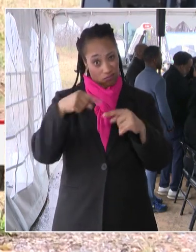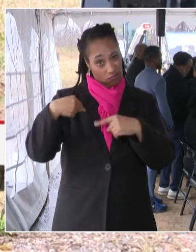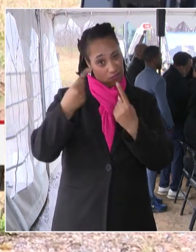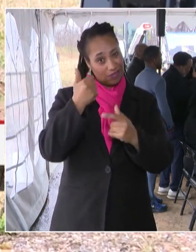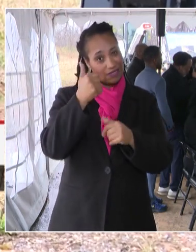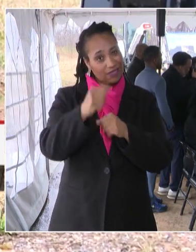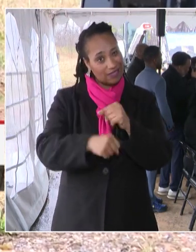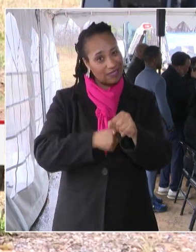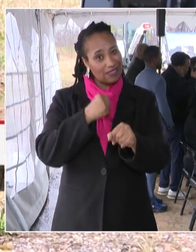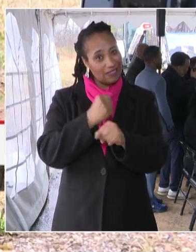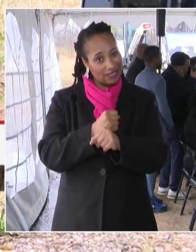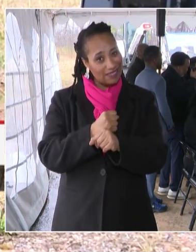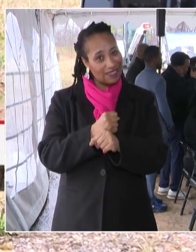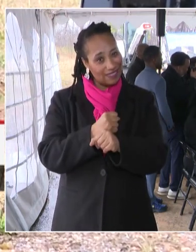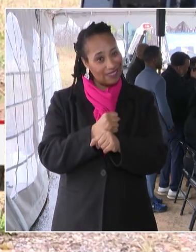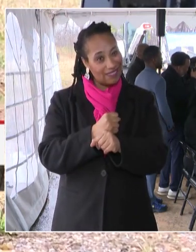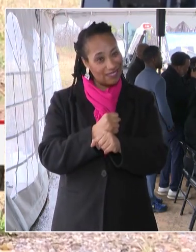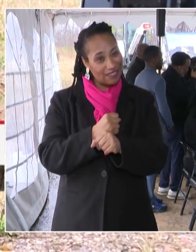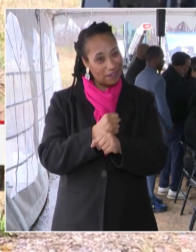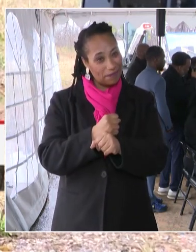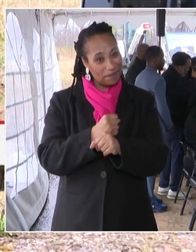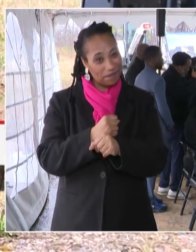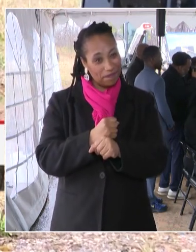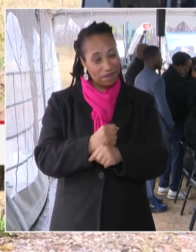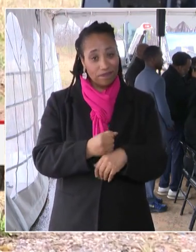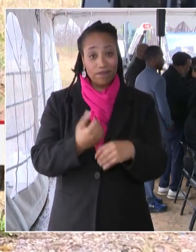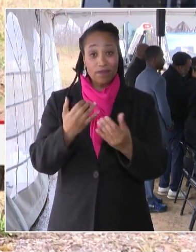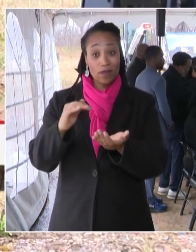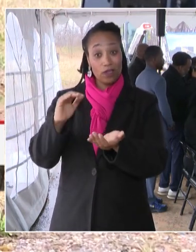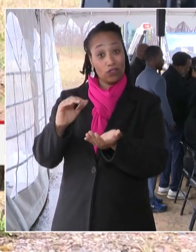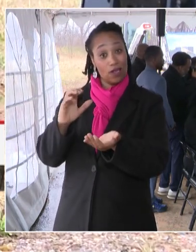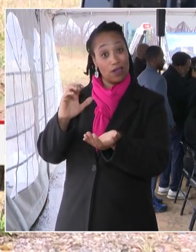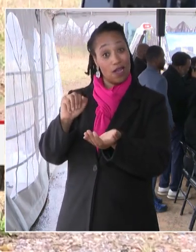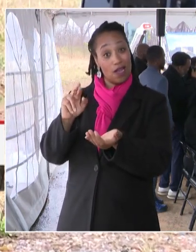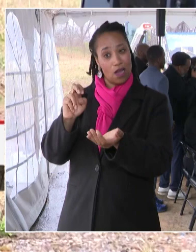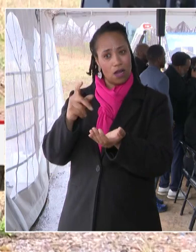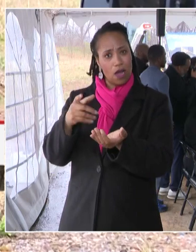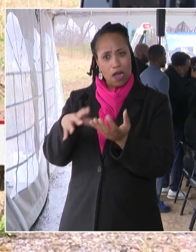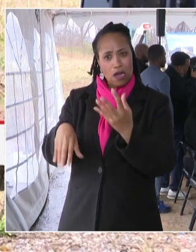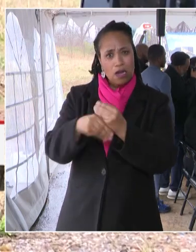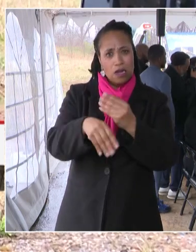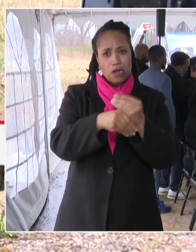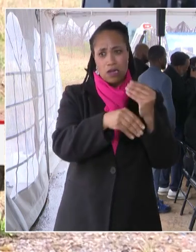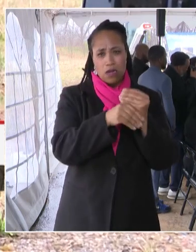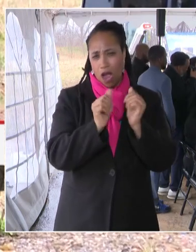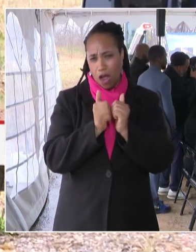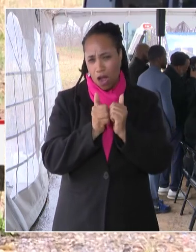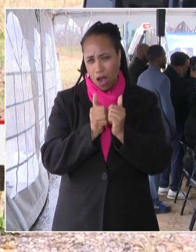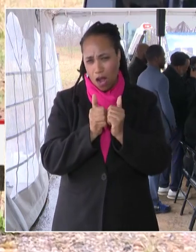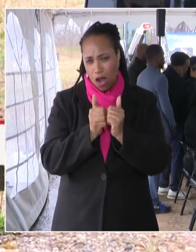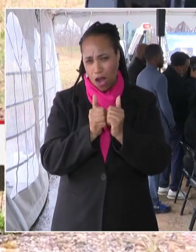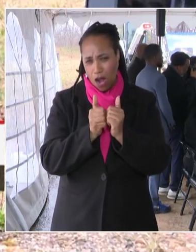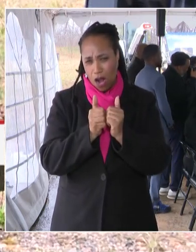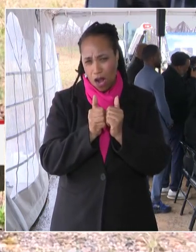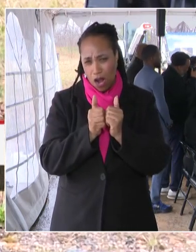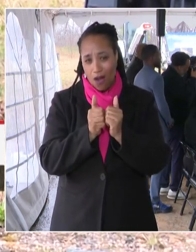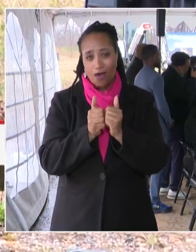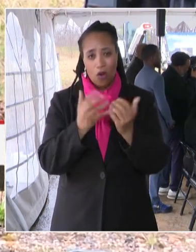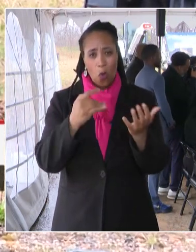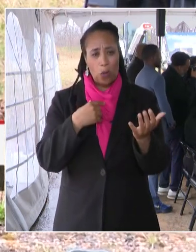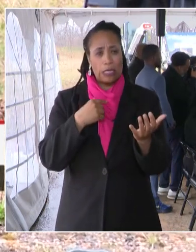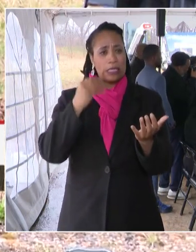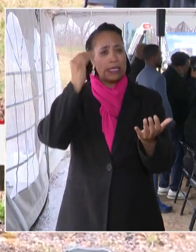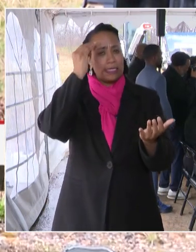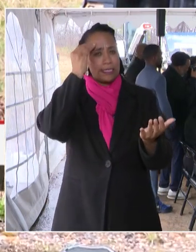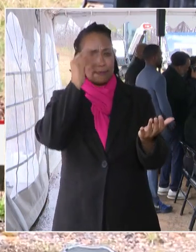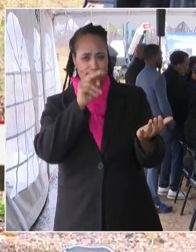own buildings to help quality child care providers provide spaces for our kids. We promised